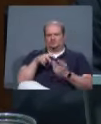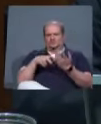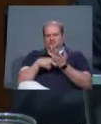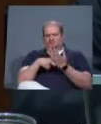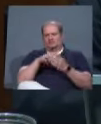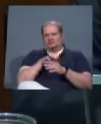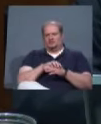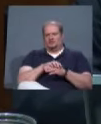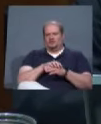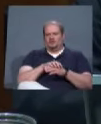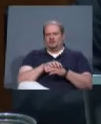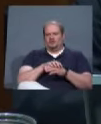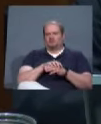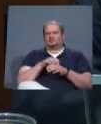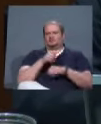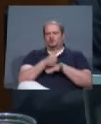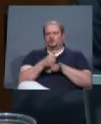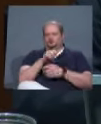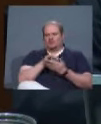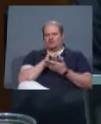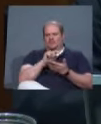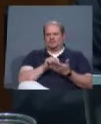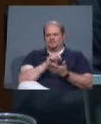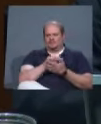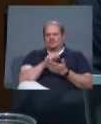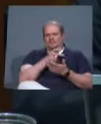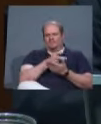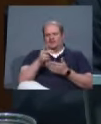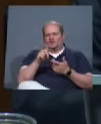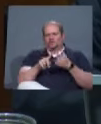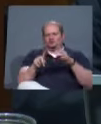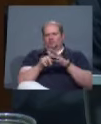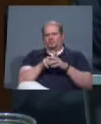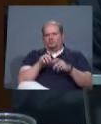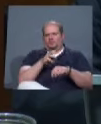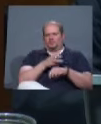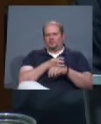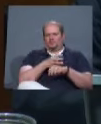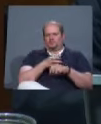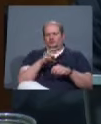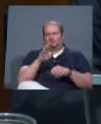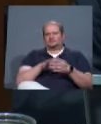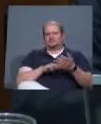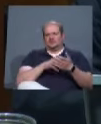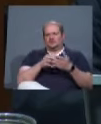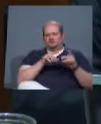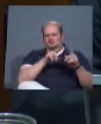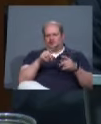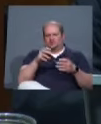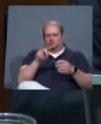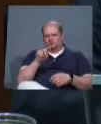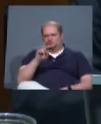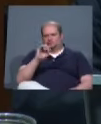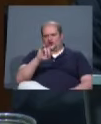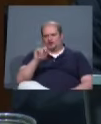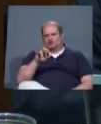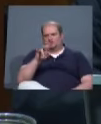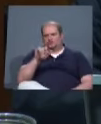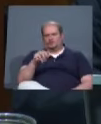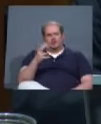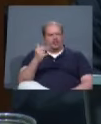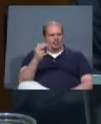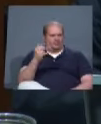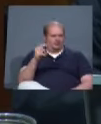on a dog-related charging at that time, and the failure to appear warrant was served. He is scheduled to go on trial on July 13th